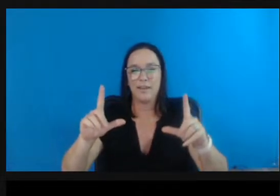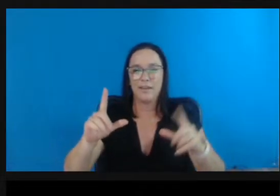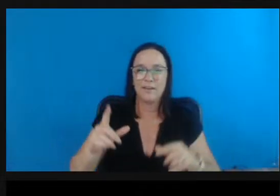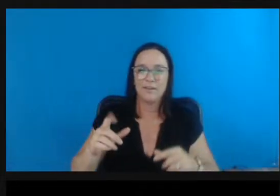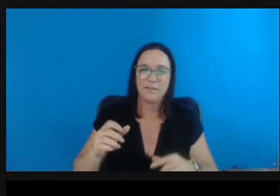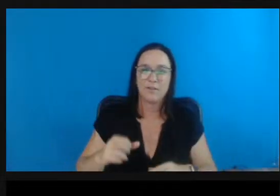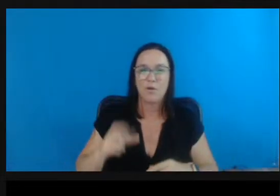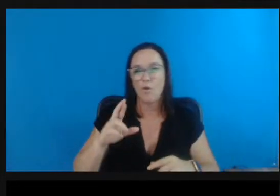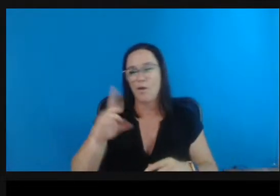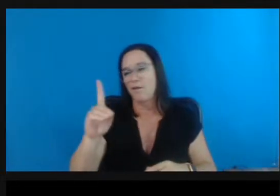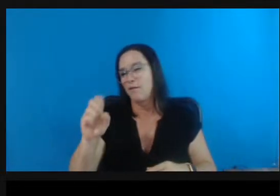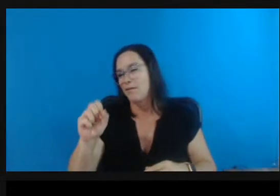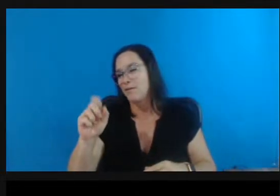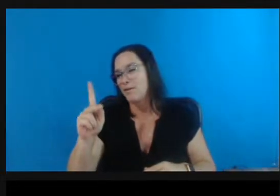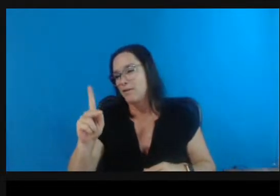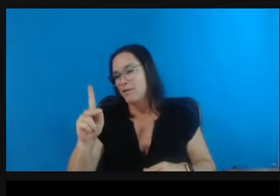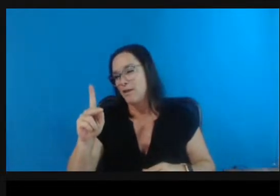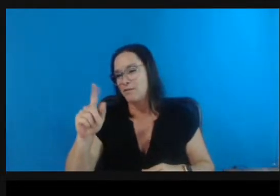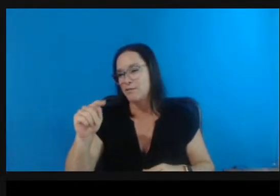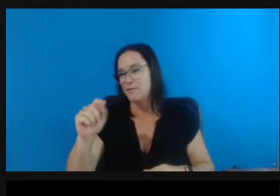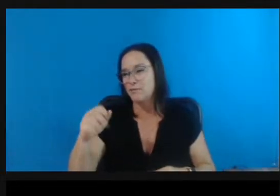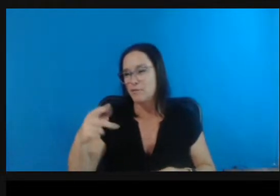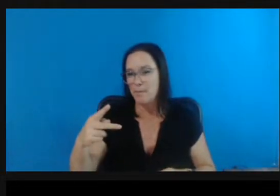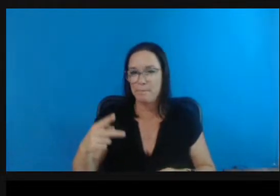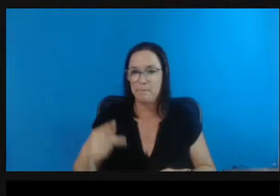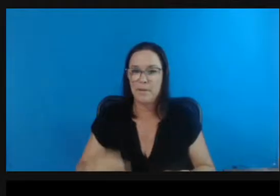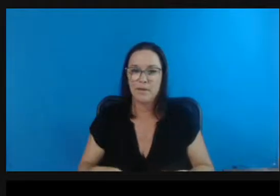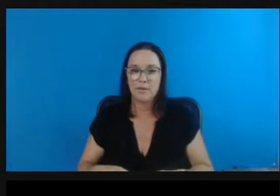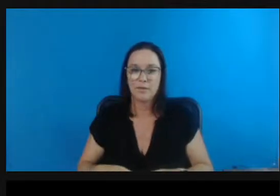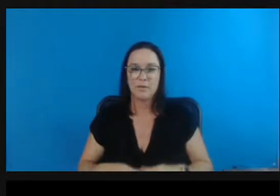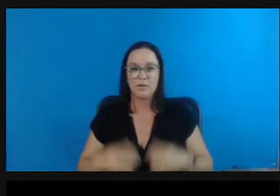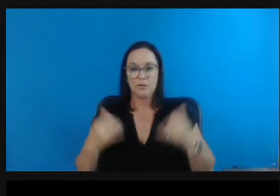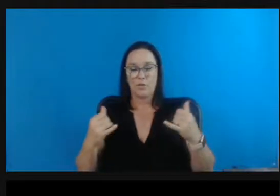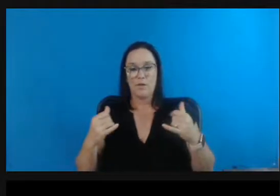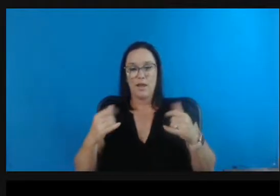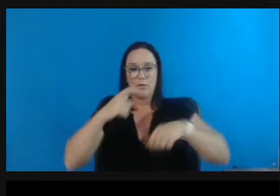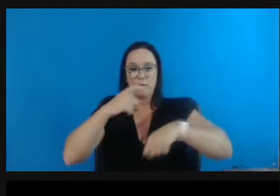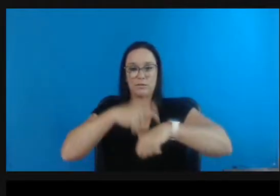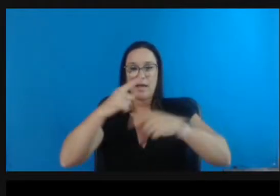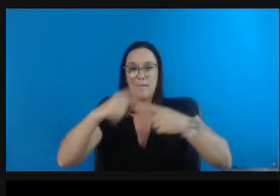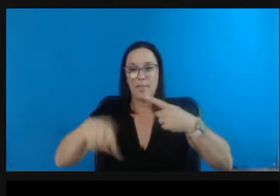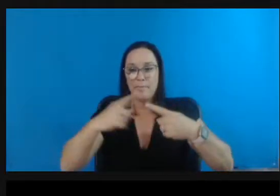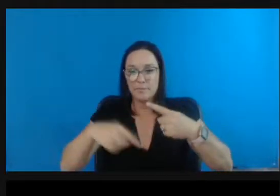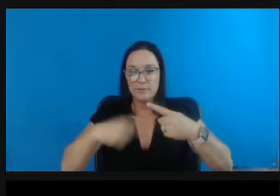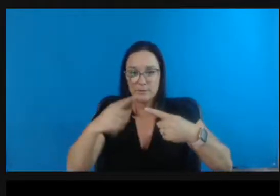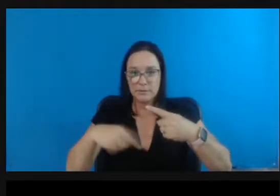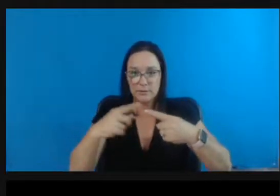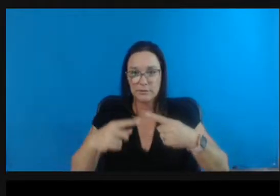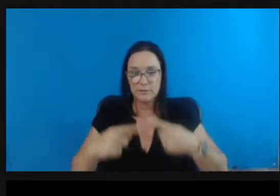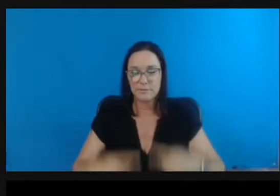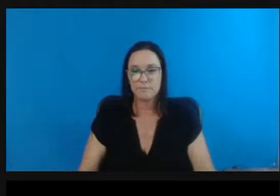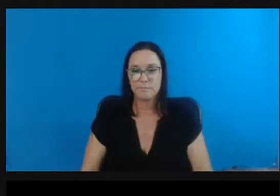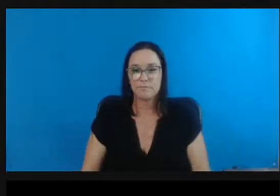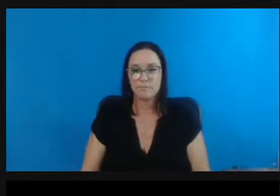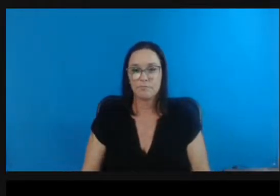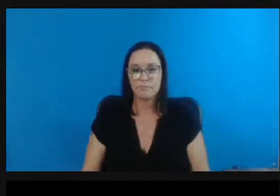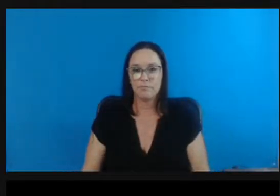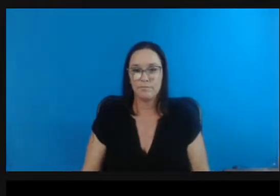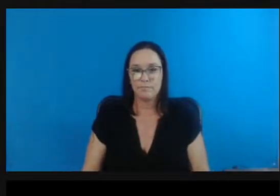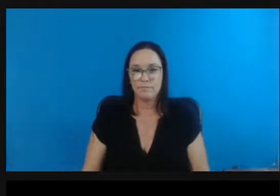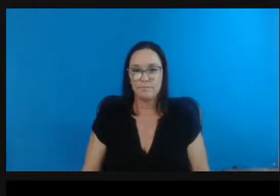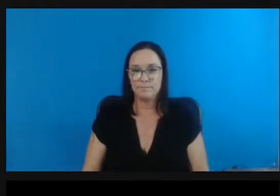online, USGS today. And so now we'll turn to our time lapses as our last main segment